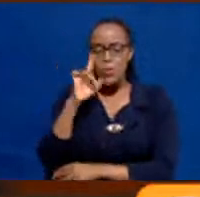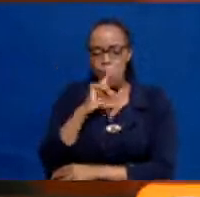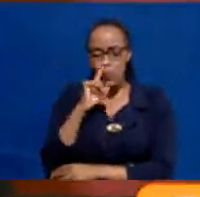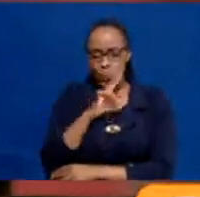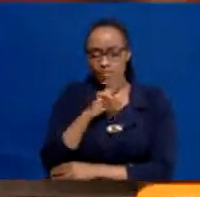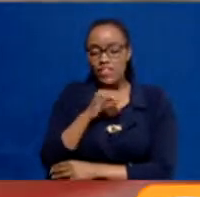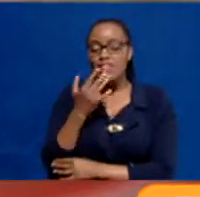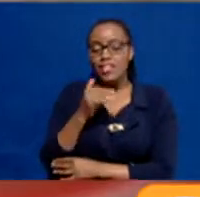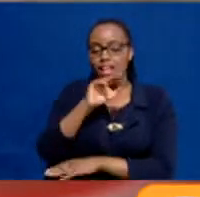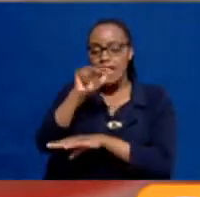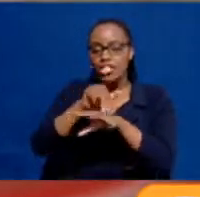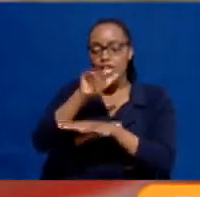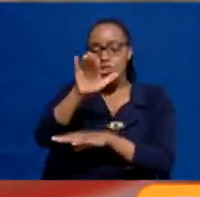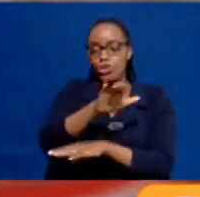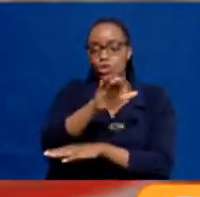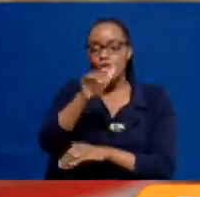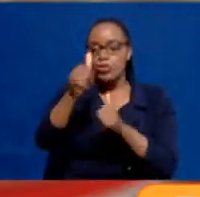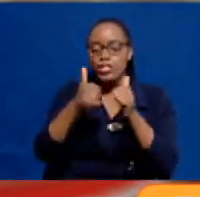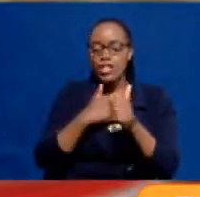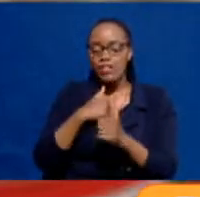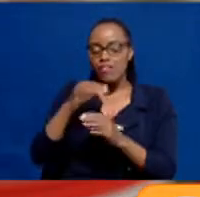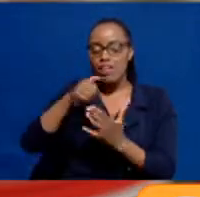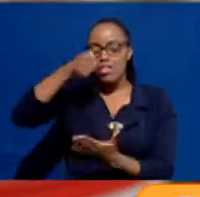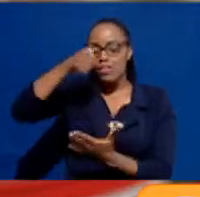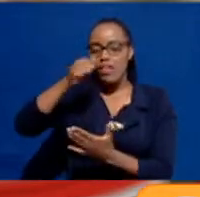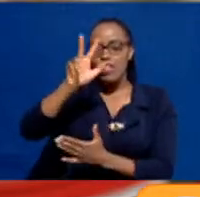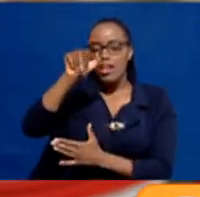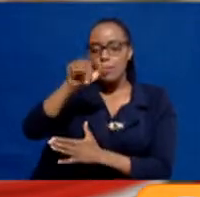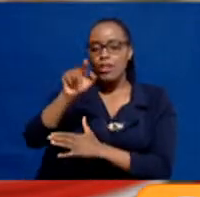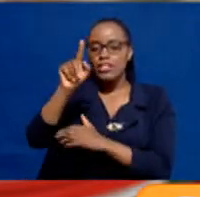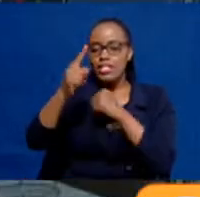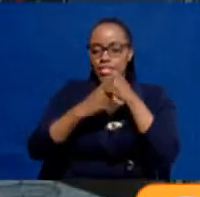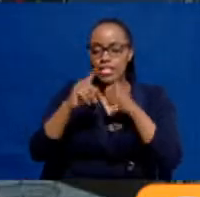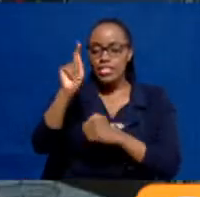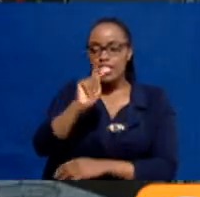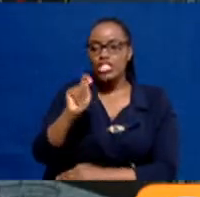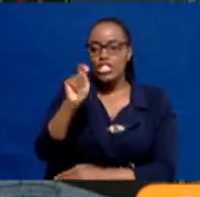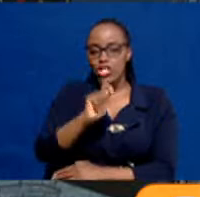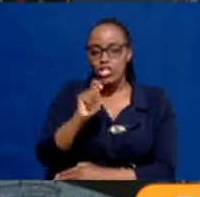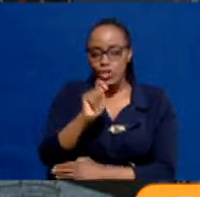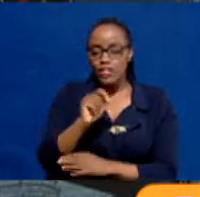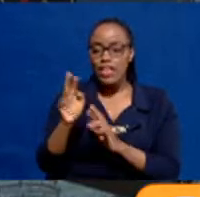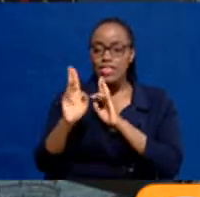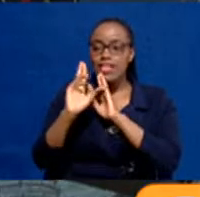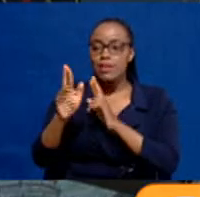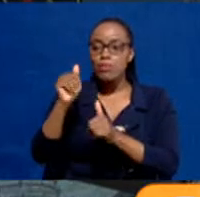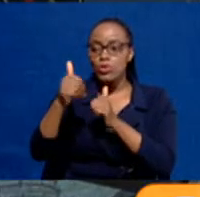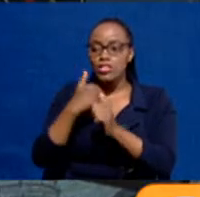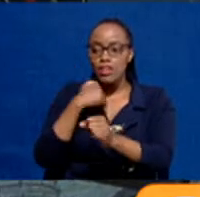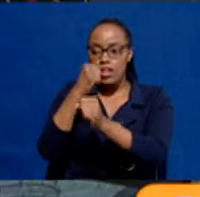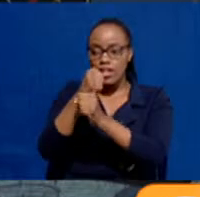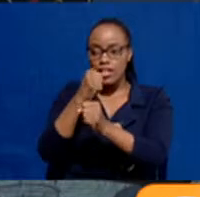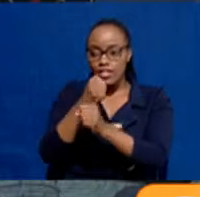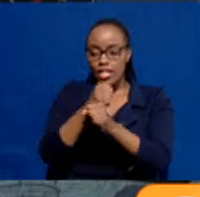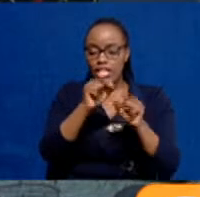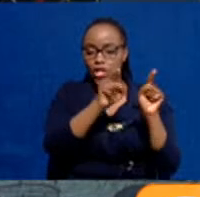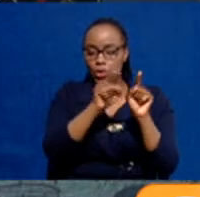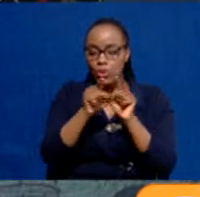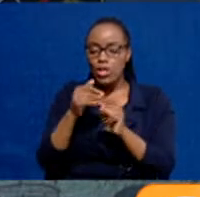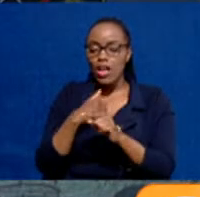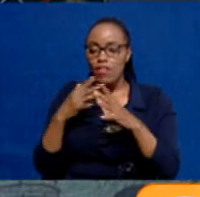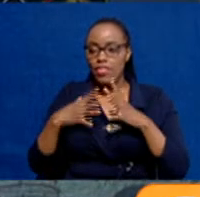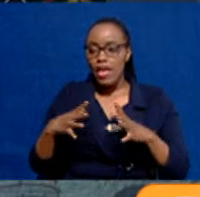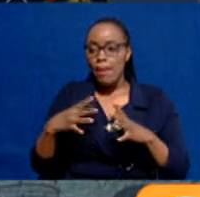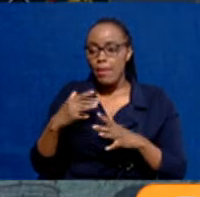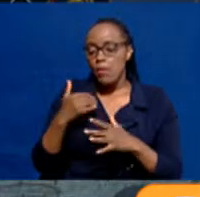National Assembly with a budget estimate of 3.6 trillion shillings. In the report, Parliament has put a ceiling of